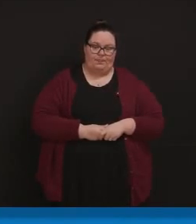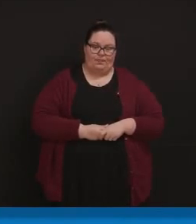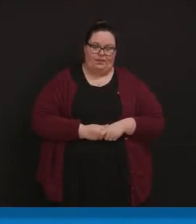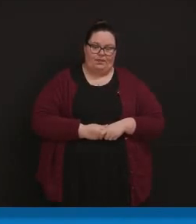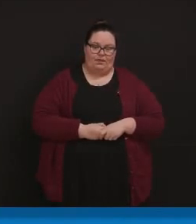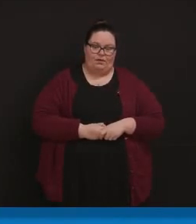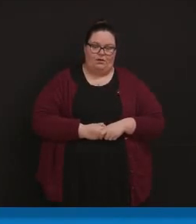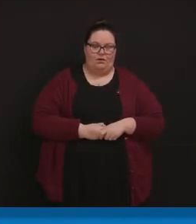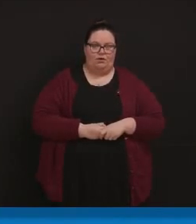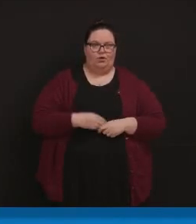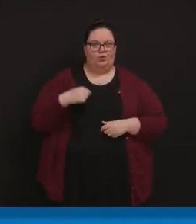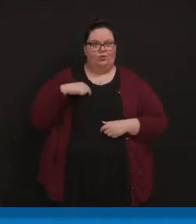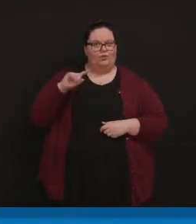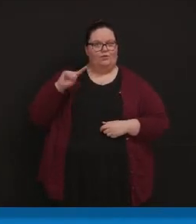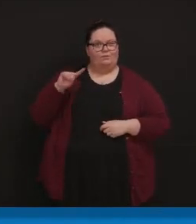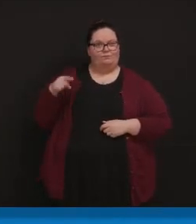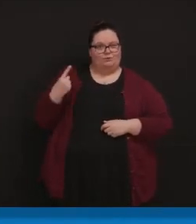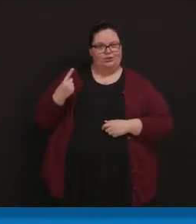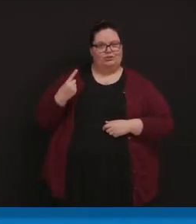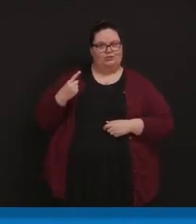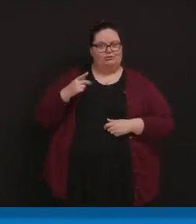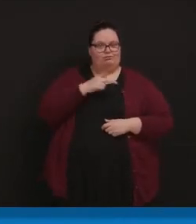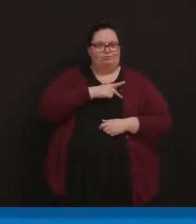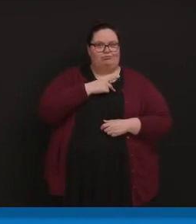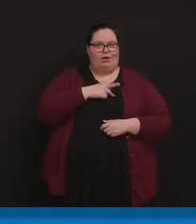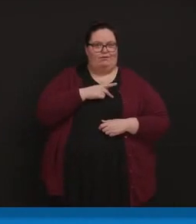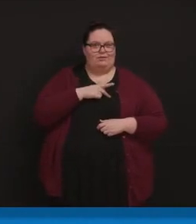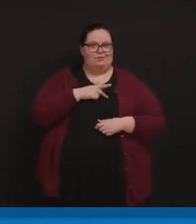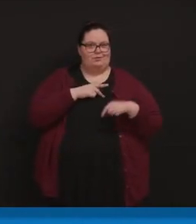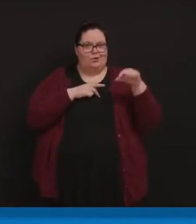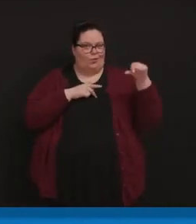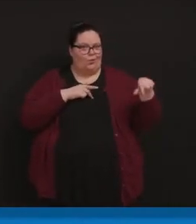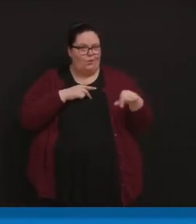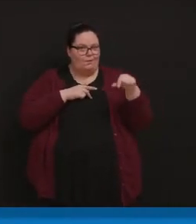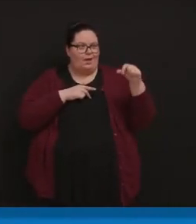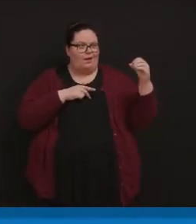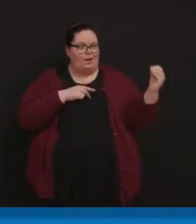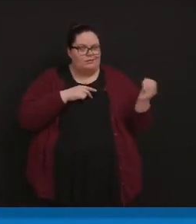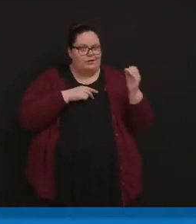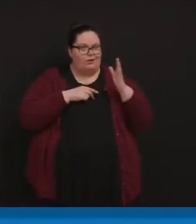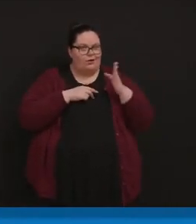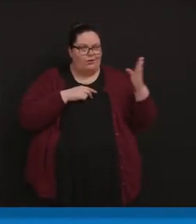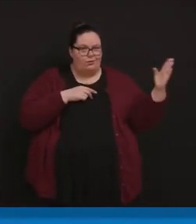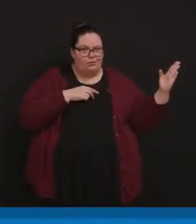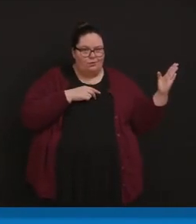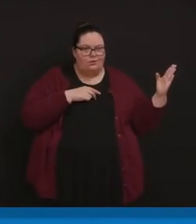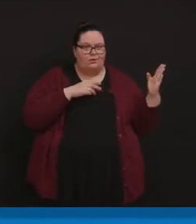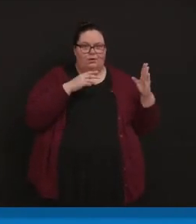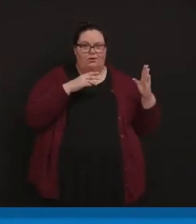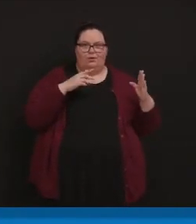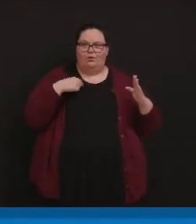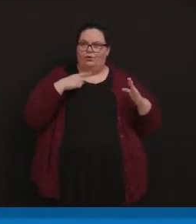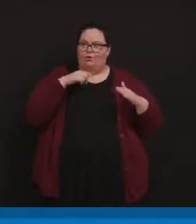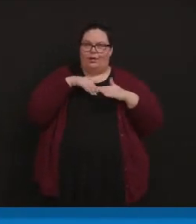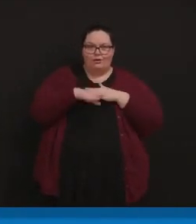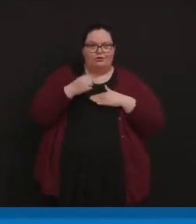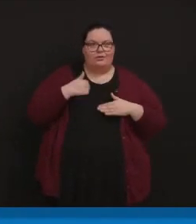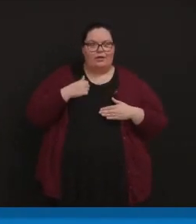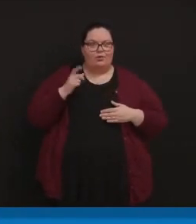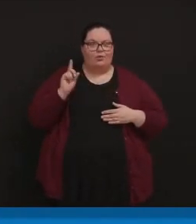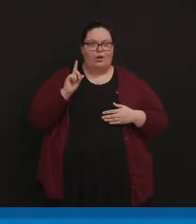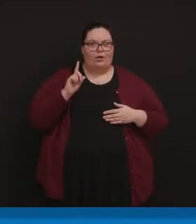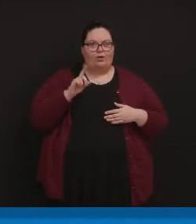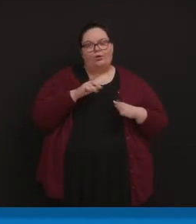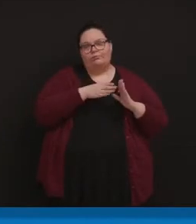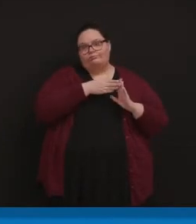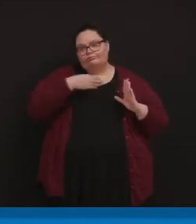the rest of the maritime provinces, at least anyway, in terms of people coming across the Quebec border, coming, anywhere from the rest of Canada, and